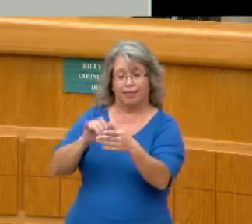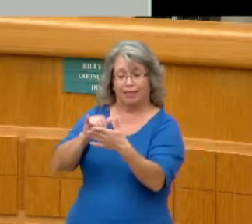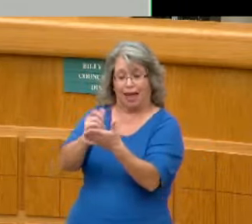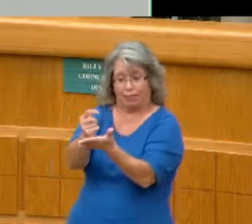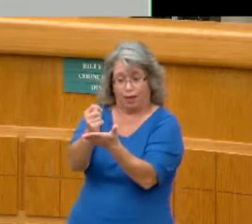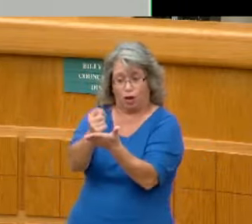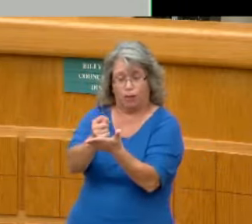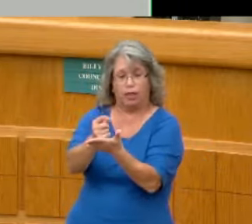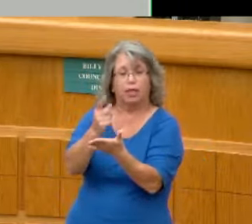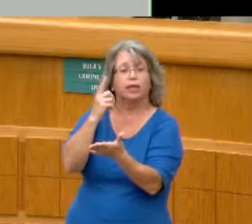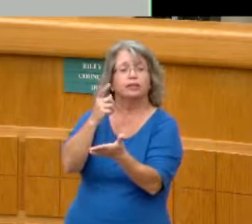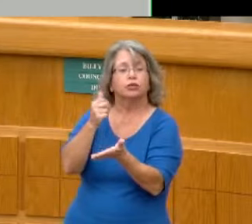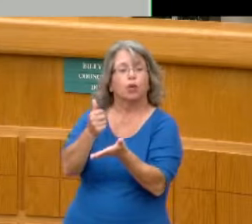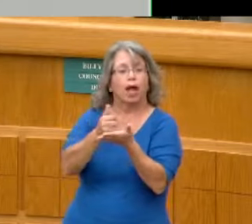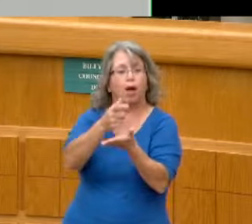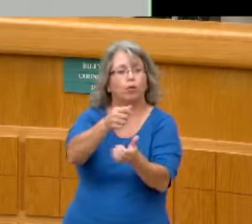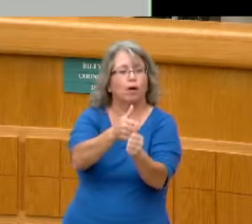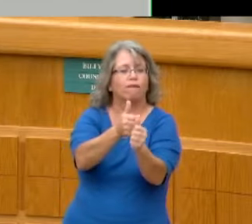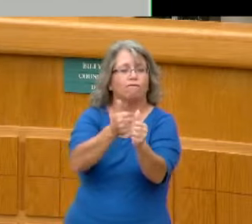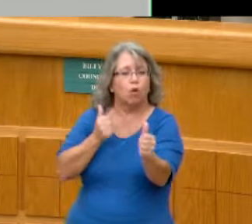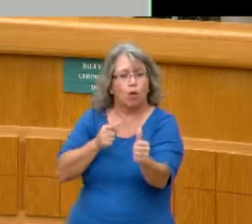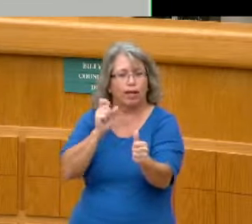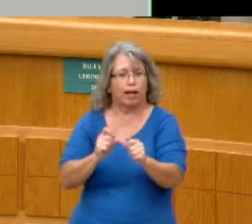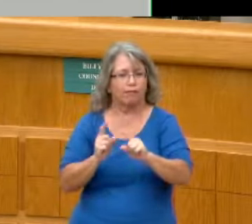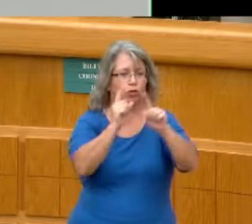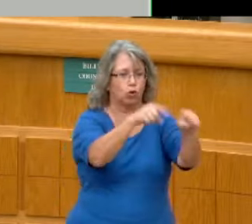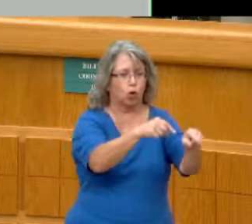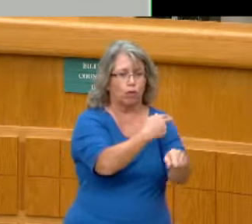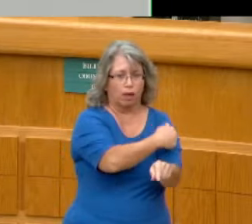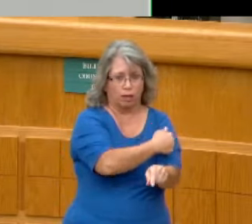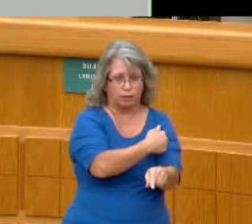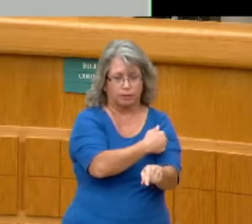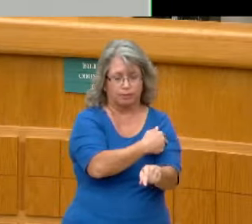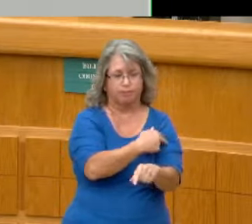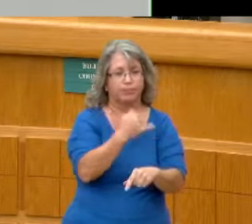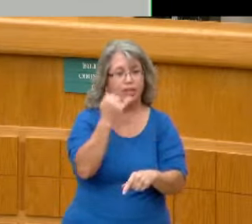wanna immediately try to get the monoclonal antibodies.